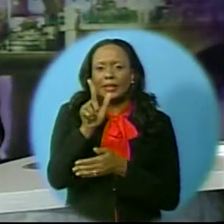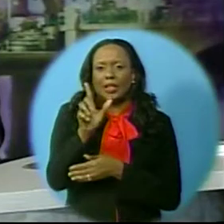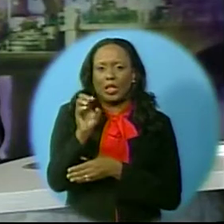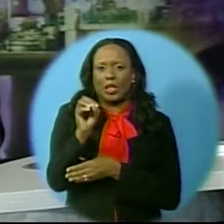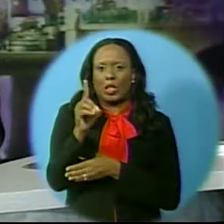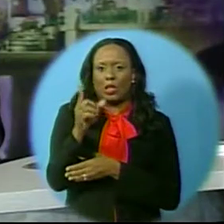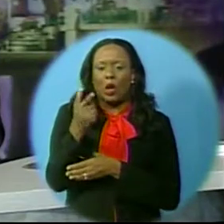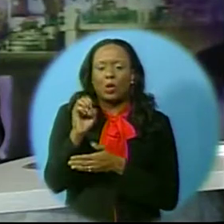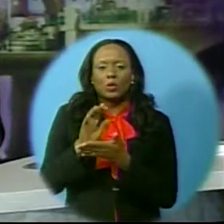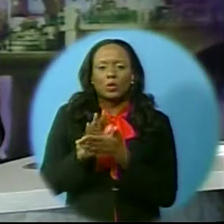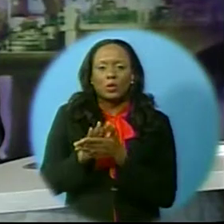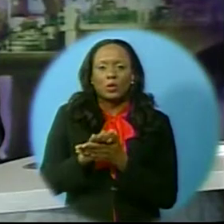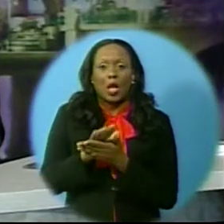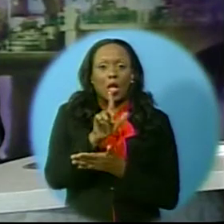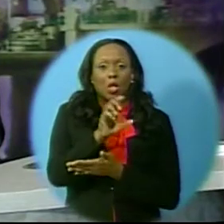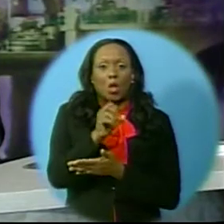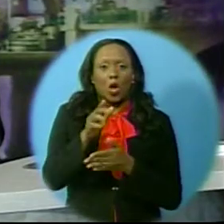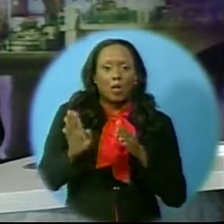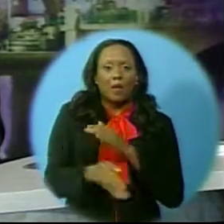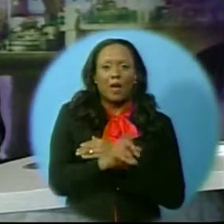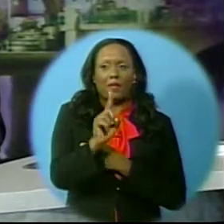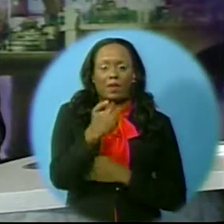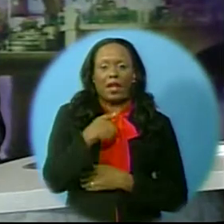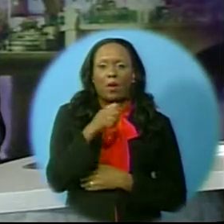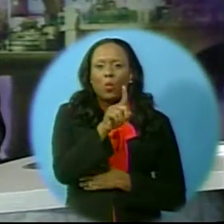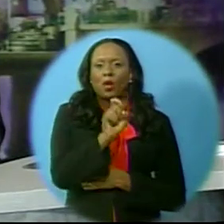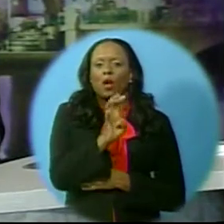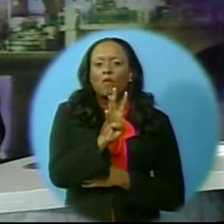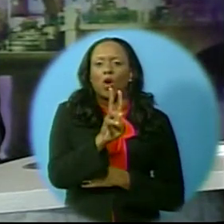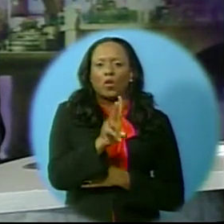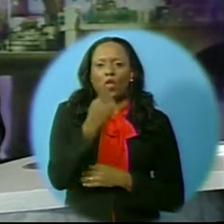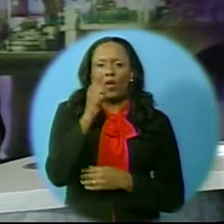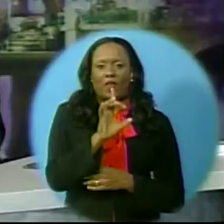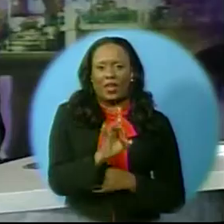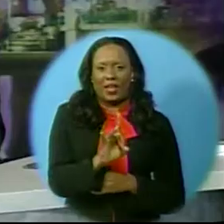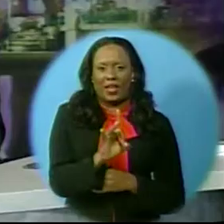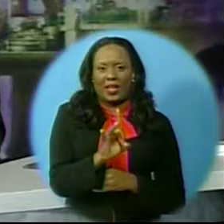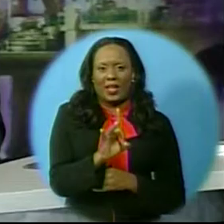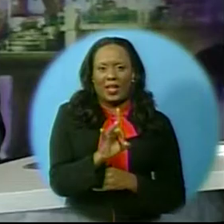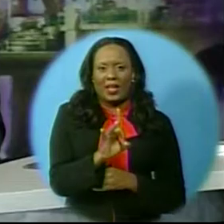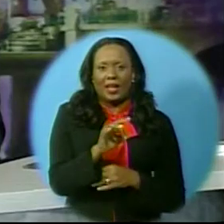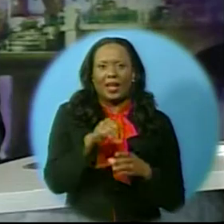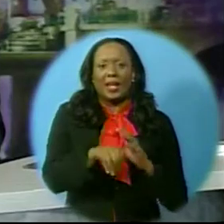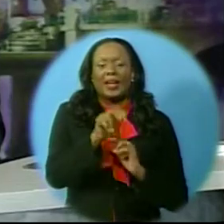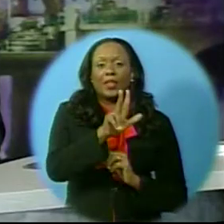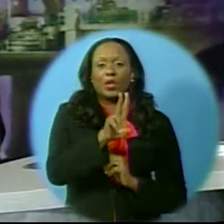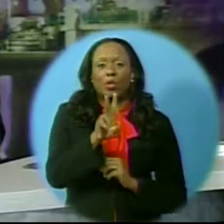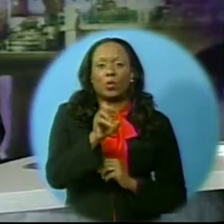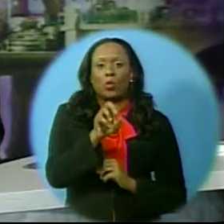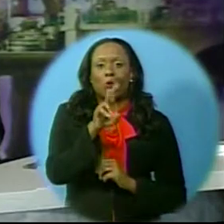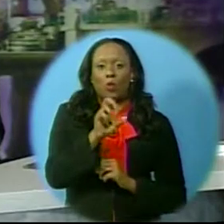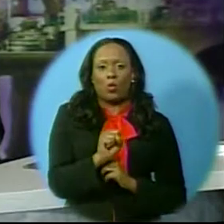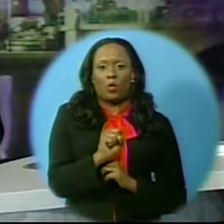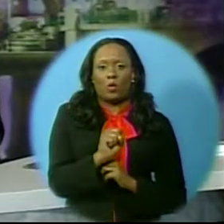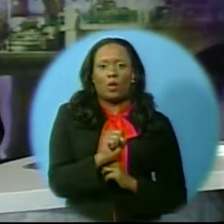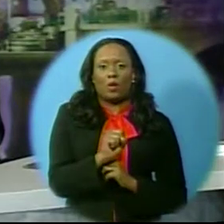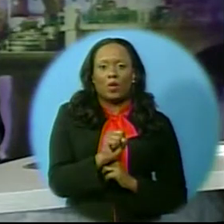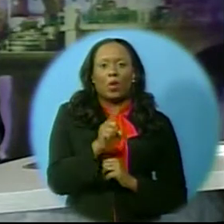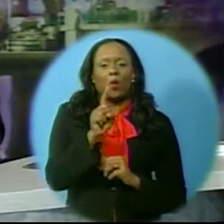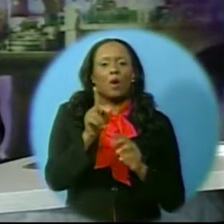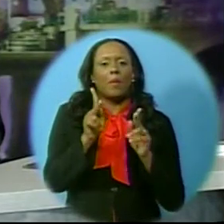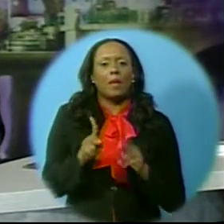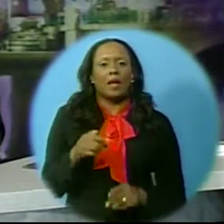Lodge. Lodge batted first and made 142 for 8 in 32 overs after being 42 for 5 at one